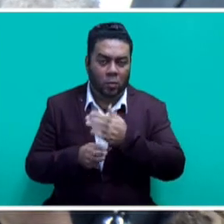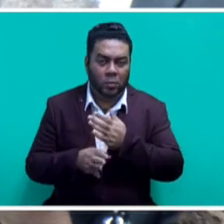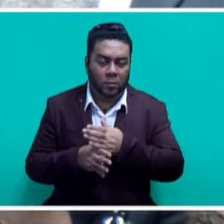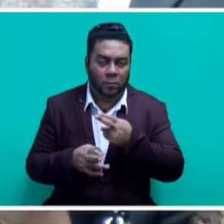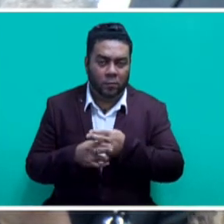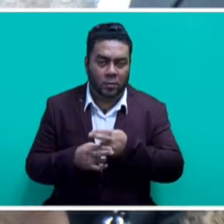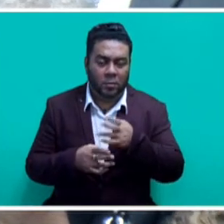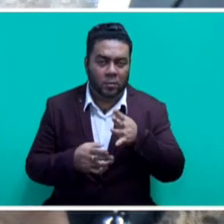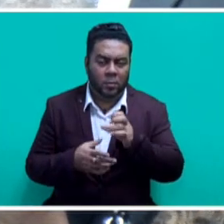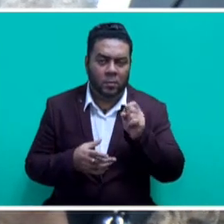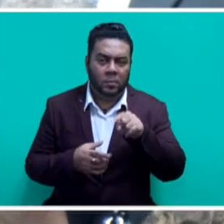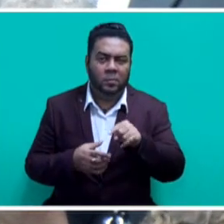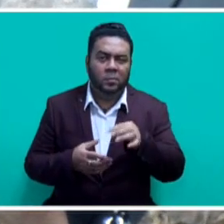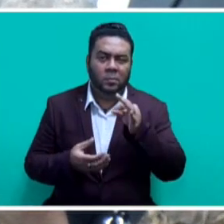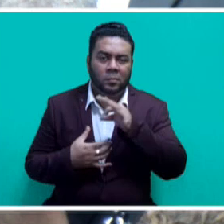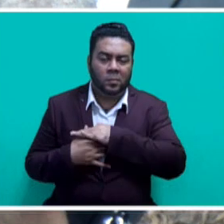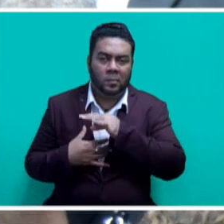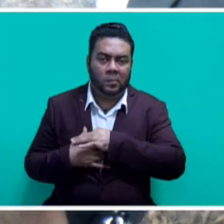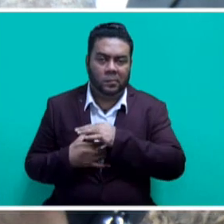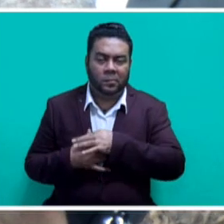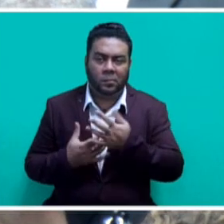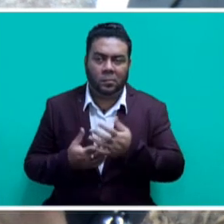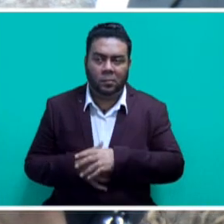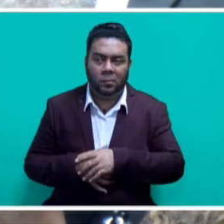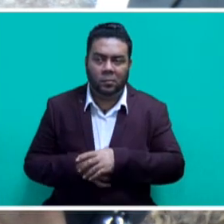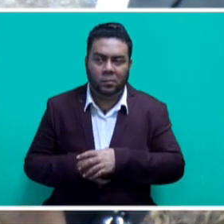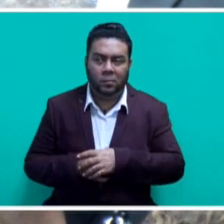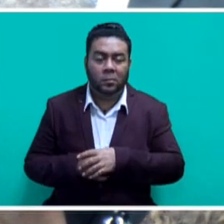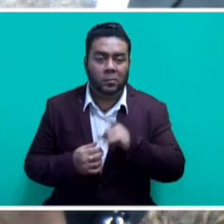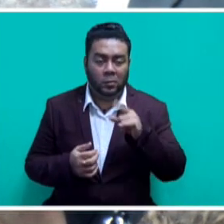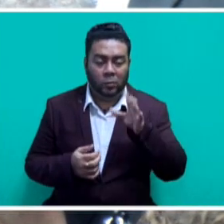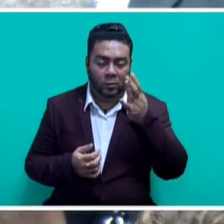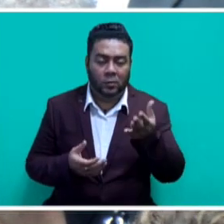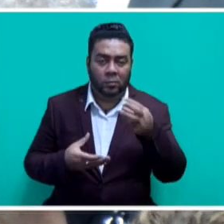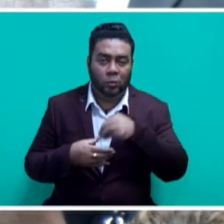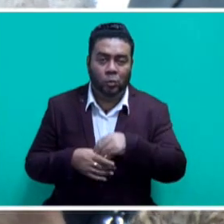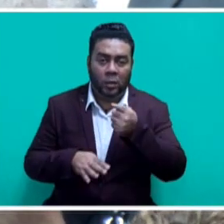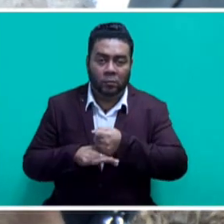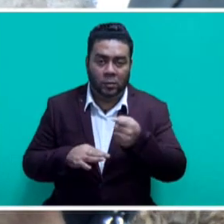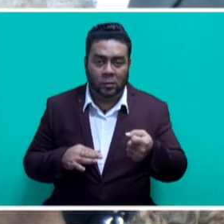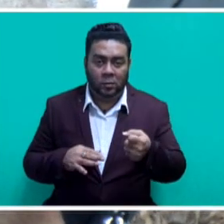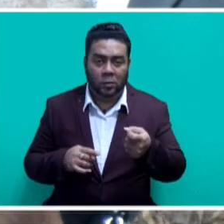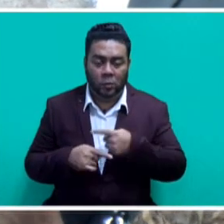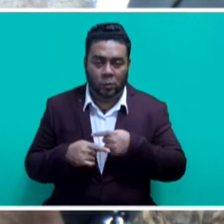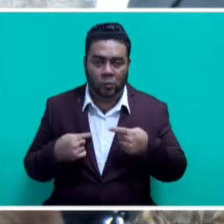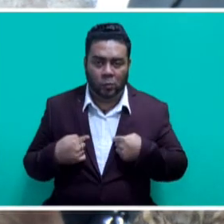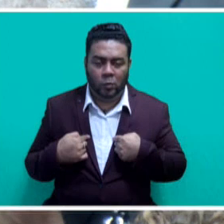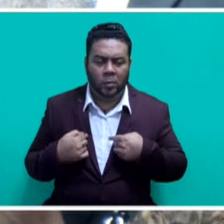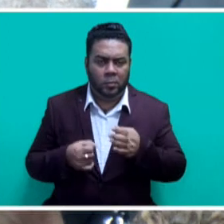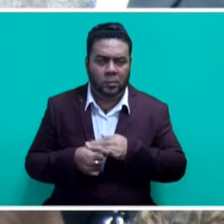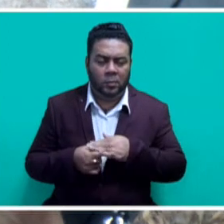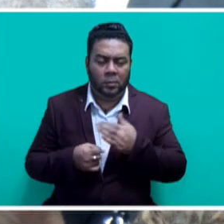the benefit that was promised. They were shortchanged. Since we have come into government, we are making every effort to correct